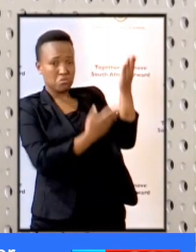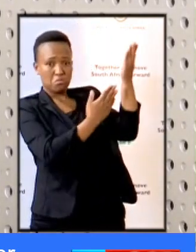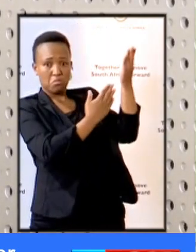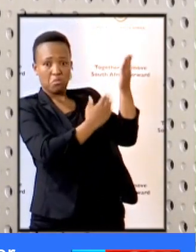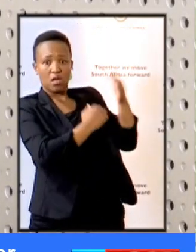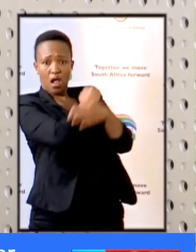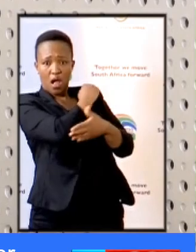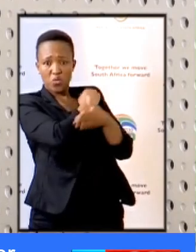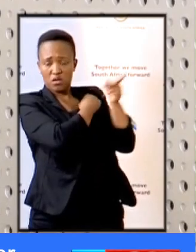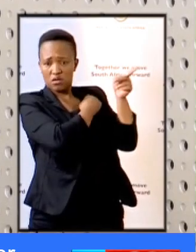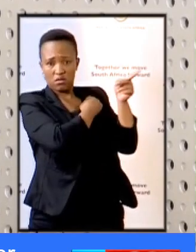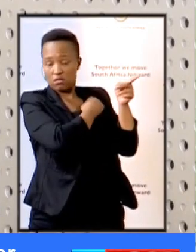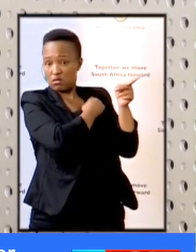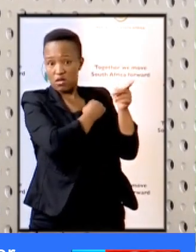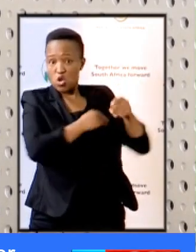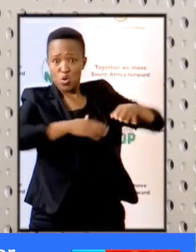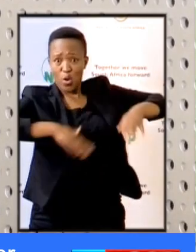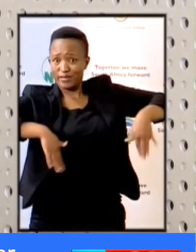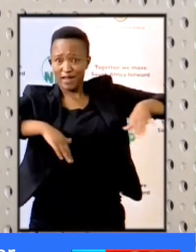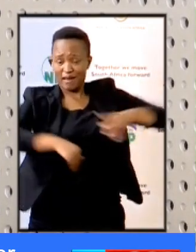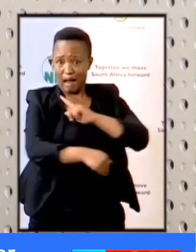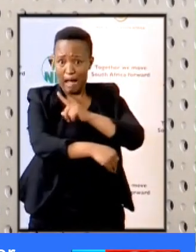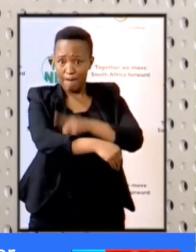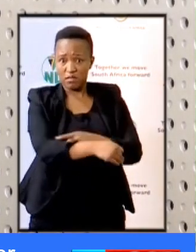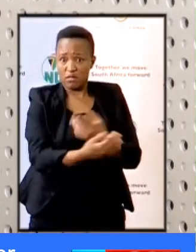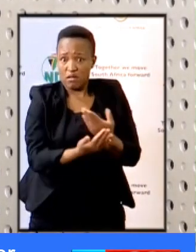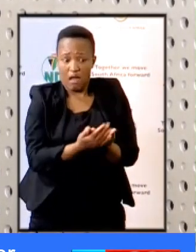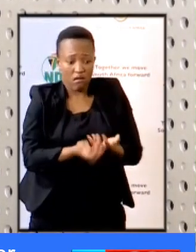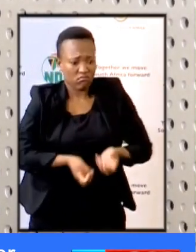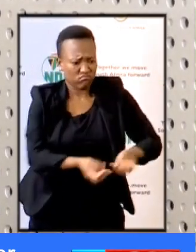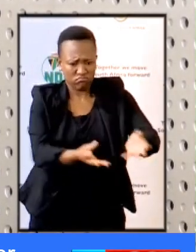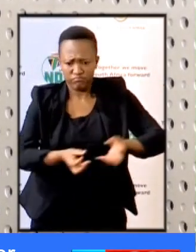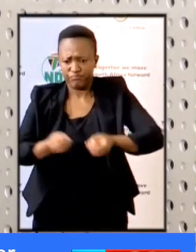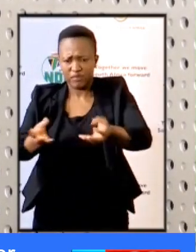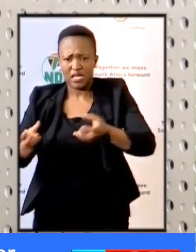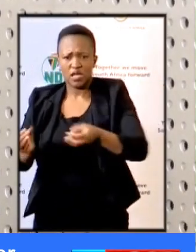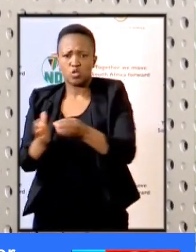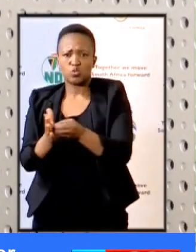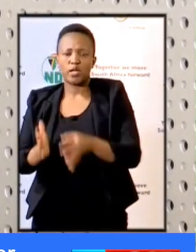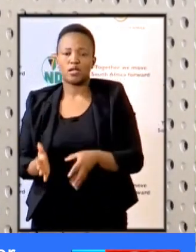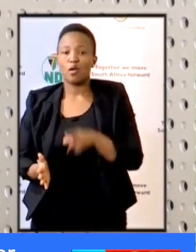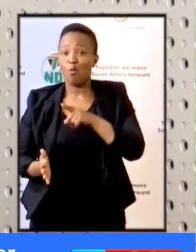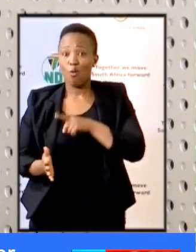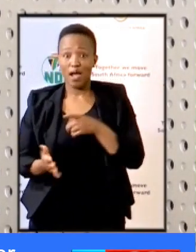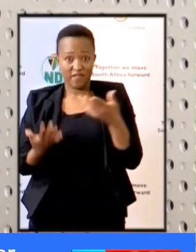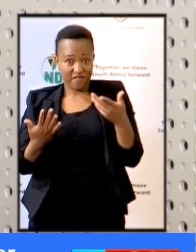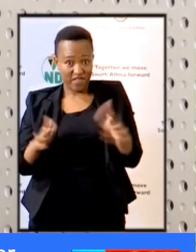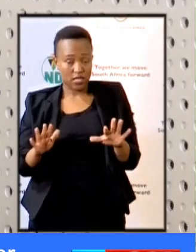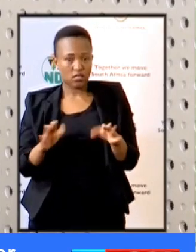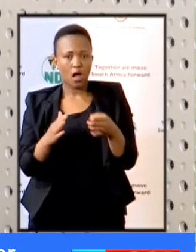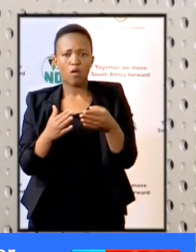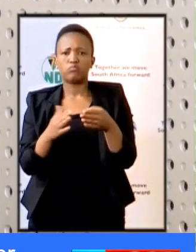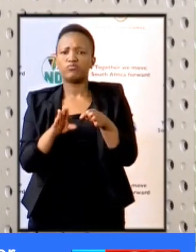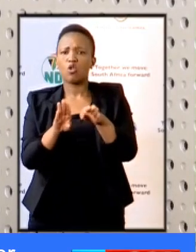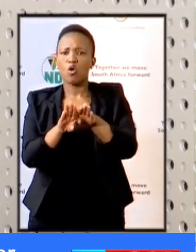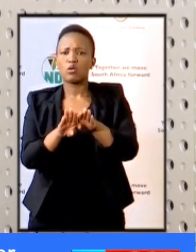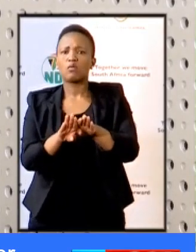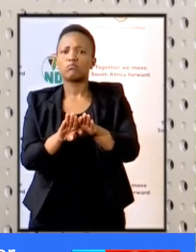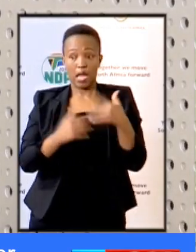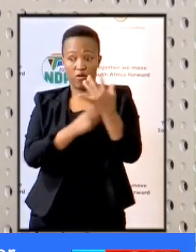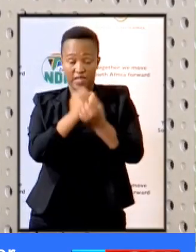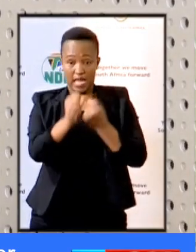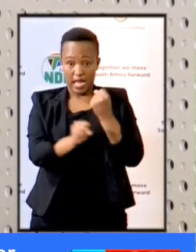capacity, because they themselves, they are coming out of a lockdown. But our committee of the